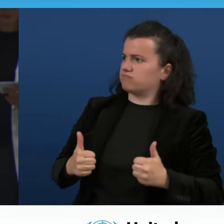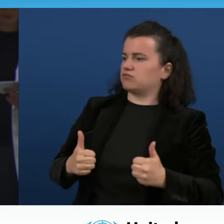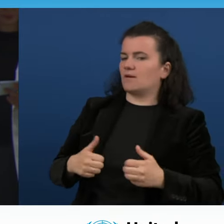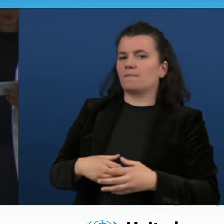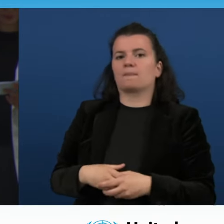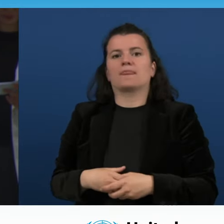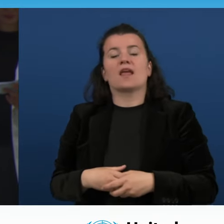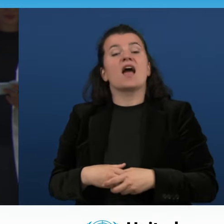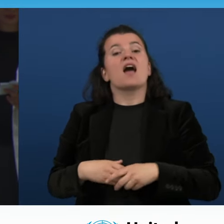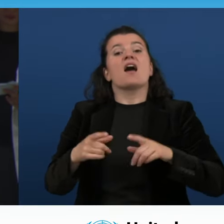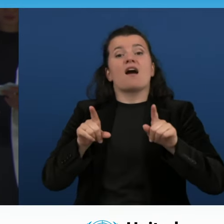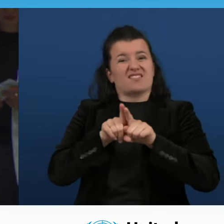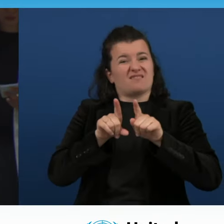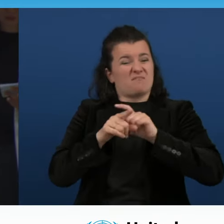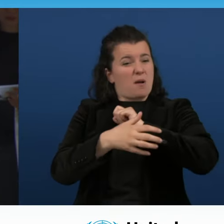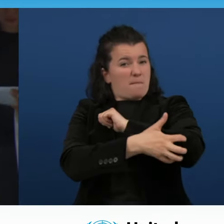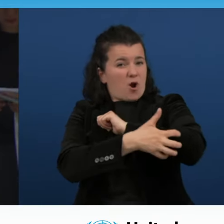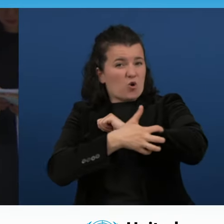poverty.